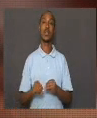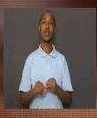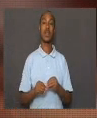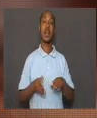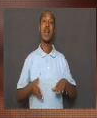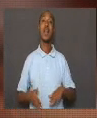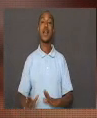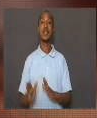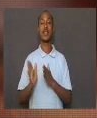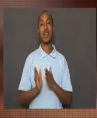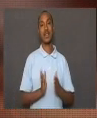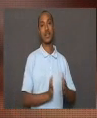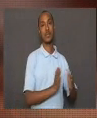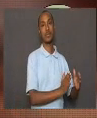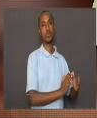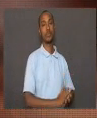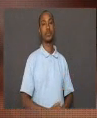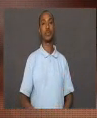Students, let's get ready.